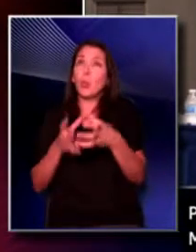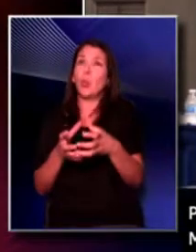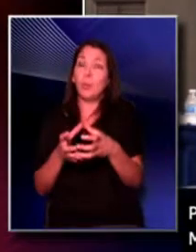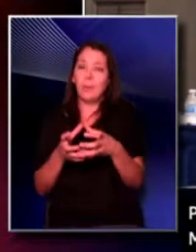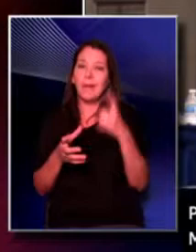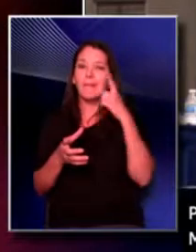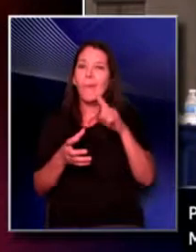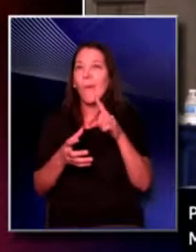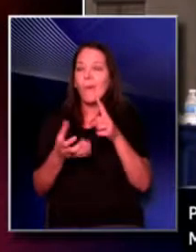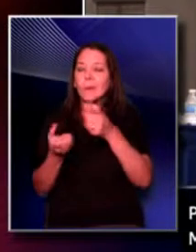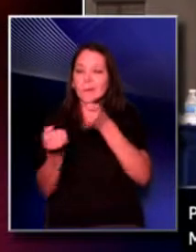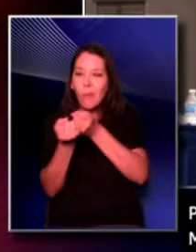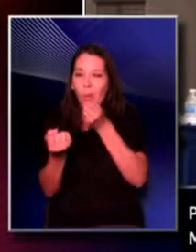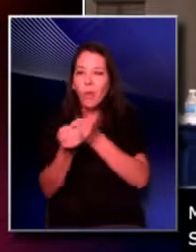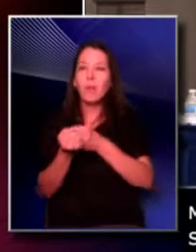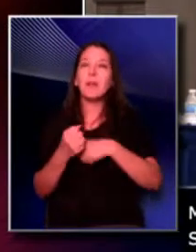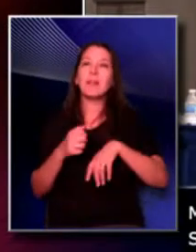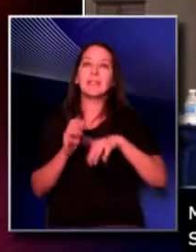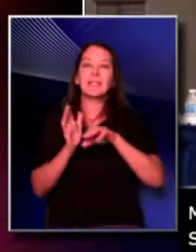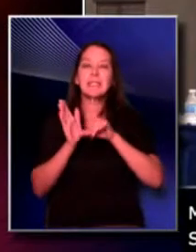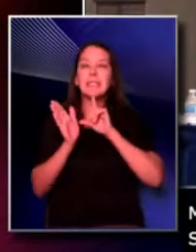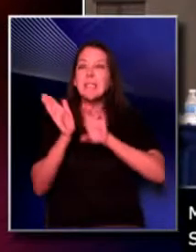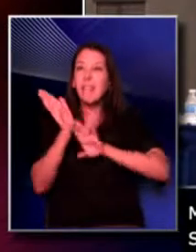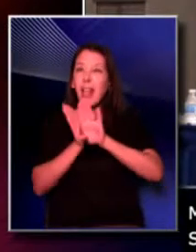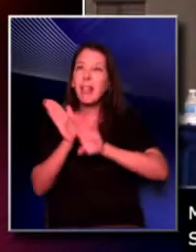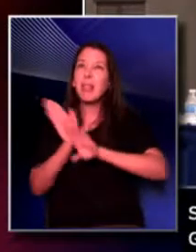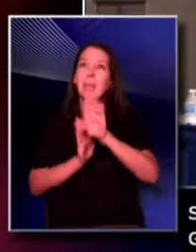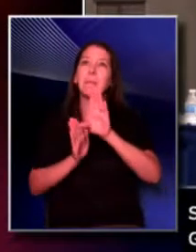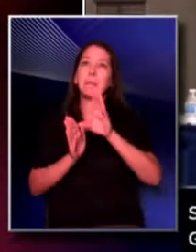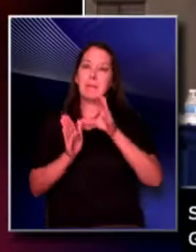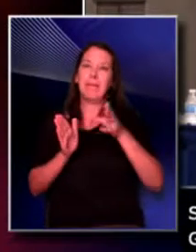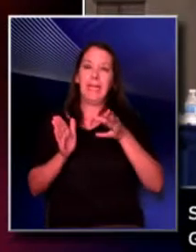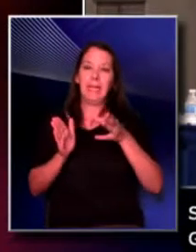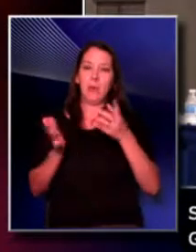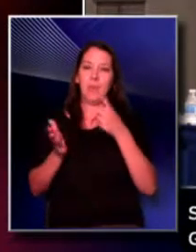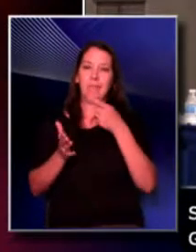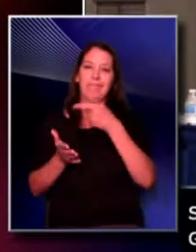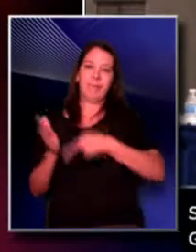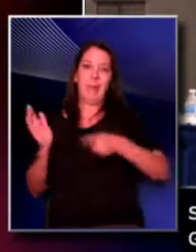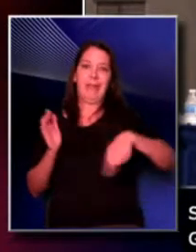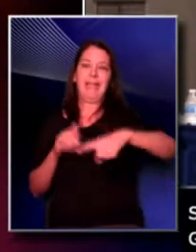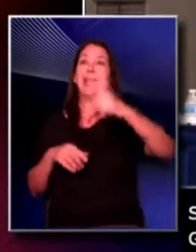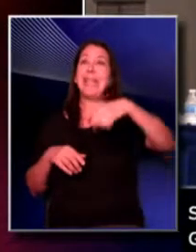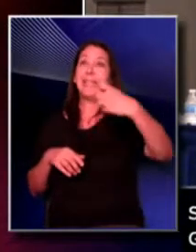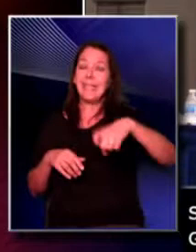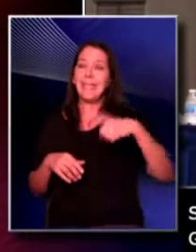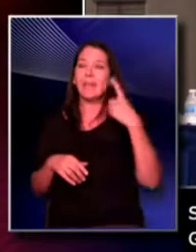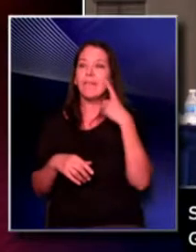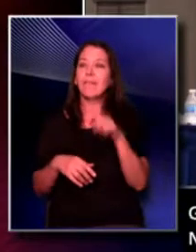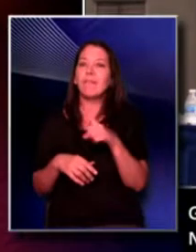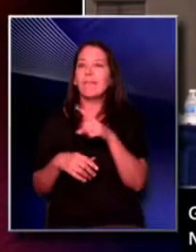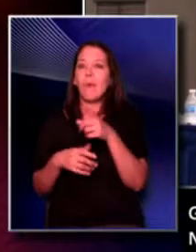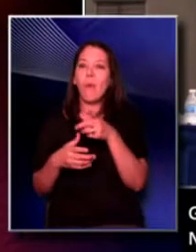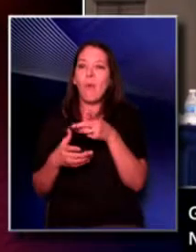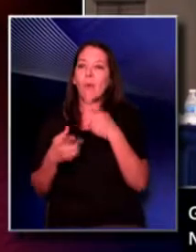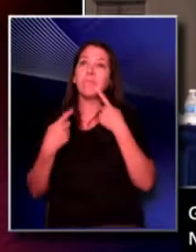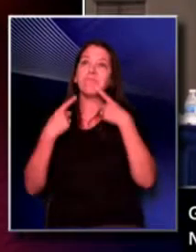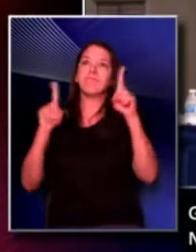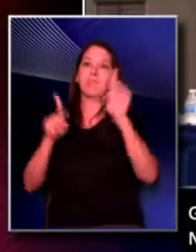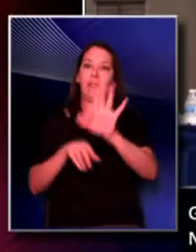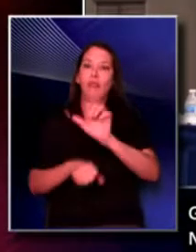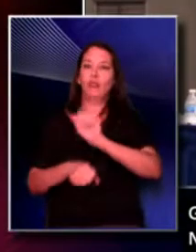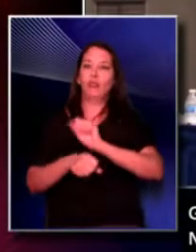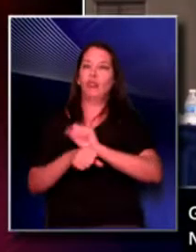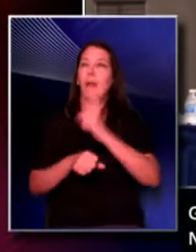supporting and developing and giving them the resources they need to do their jobs effectively and